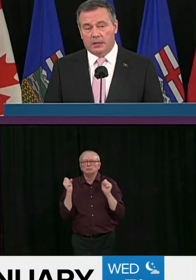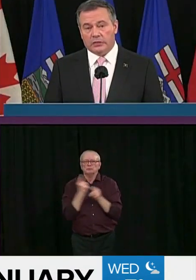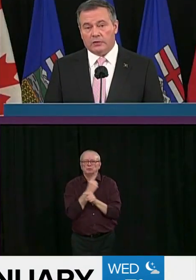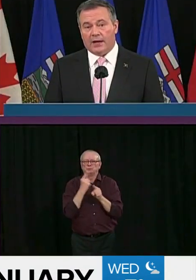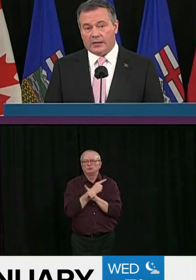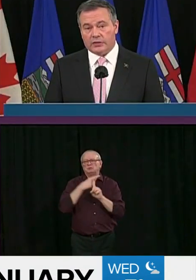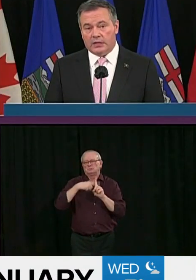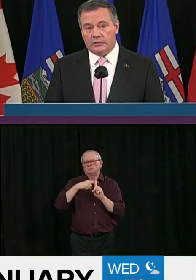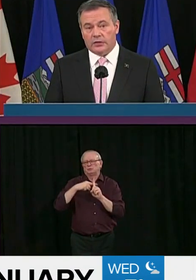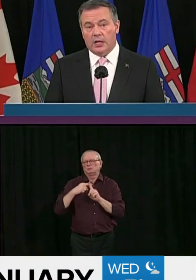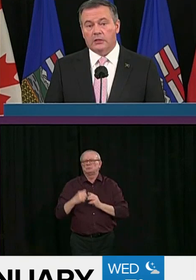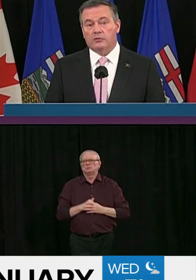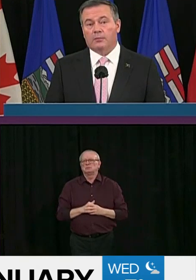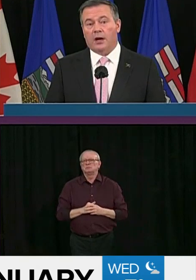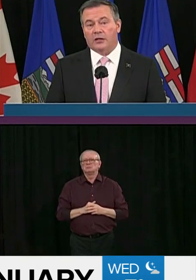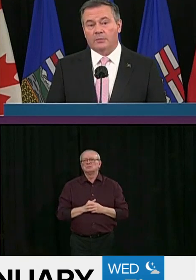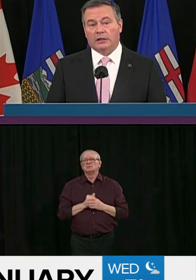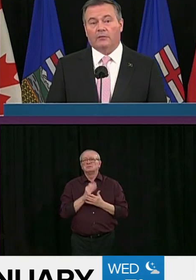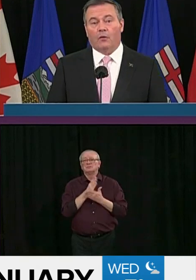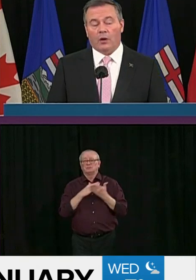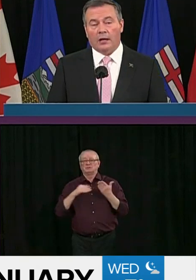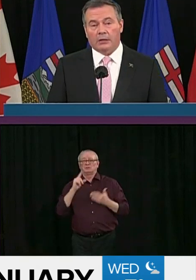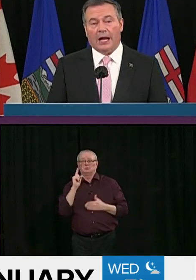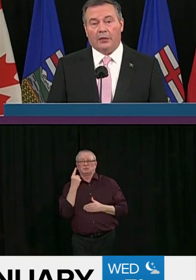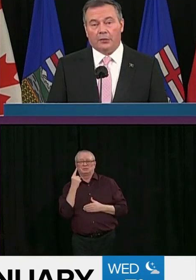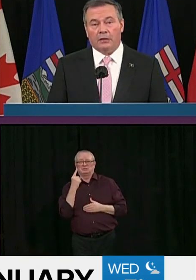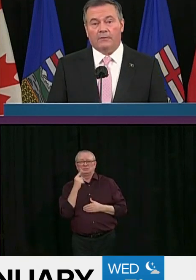to administer vaccines to approximately